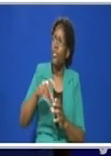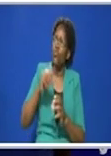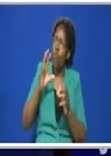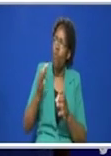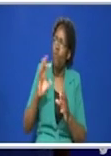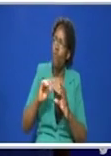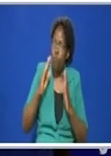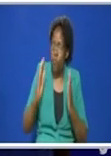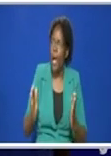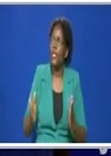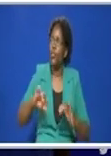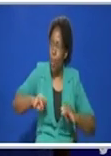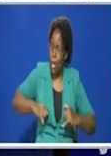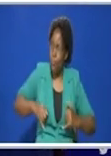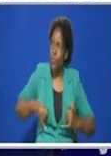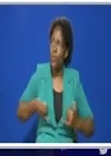so much fat?